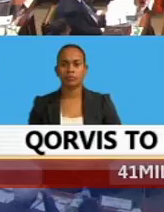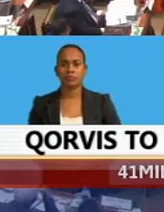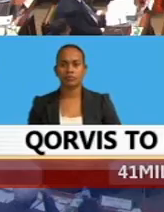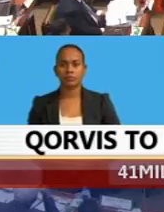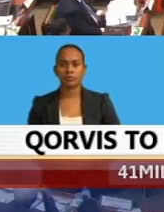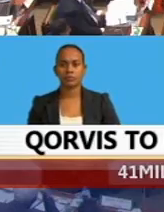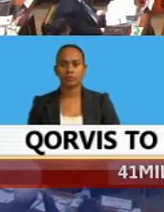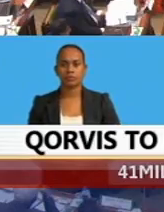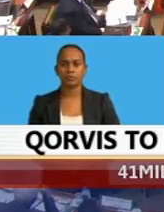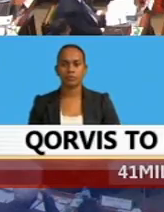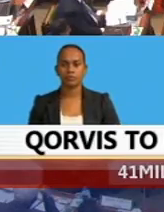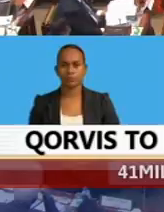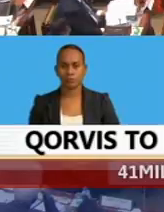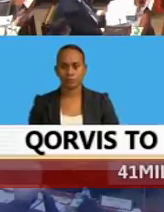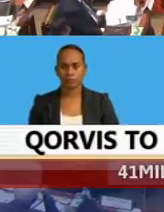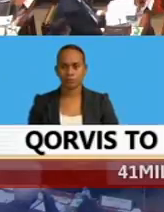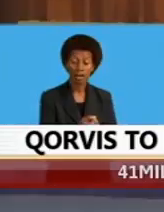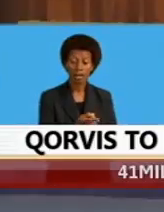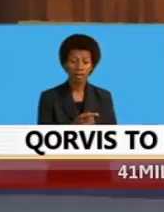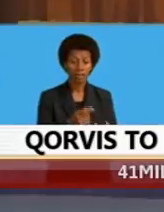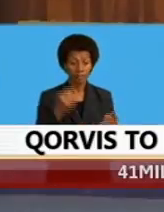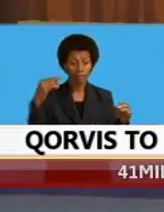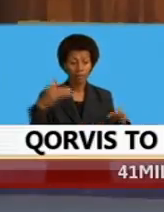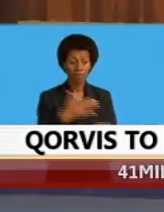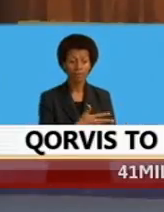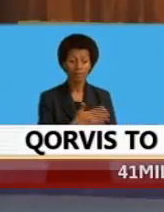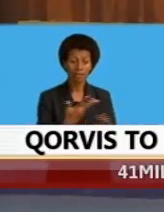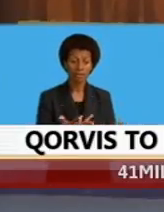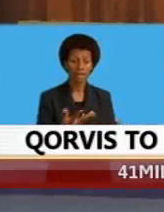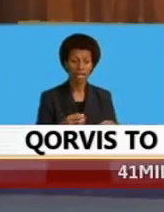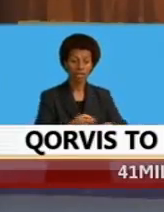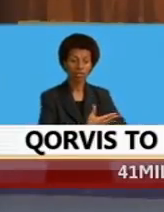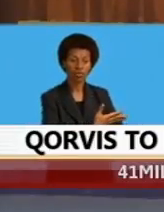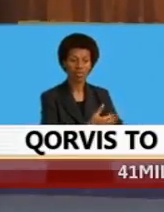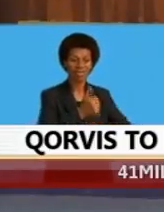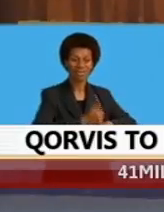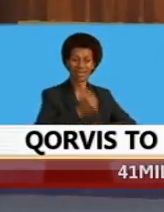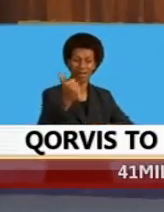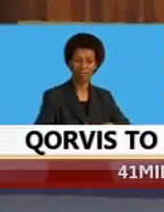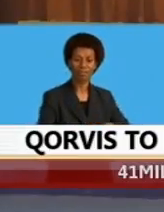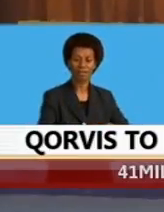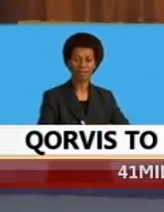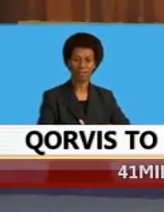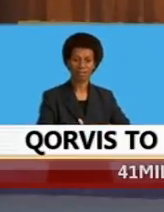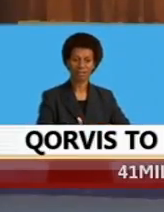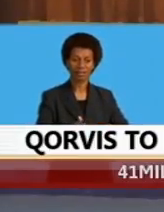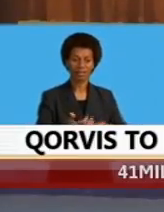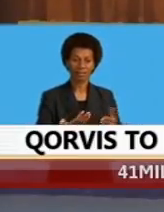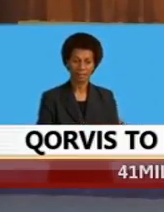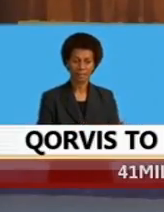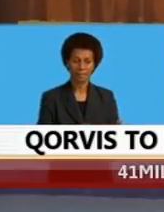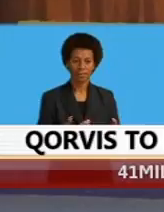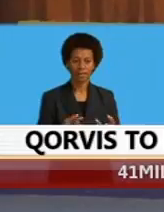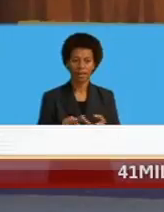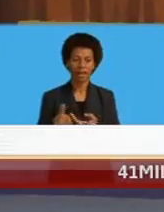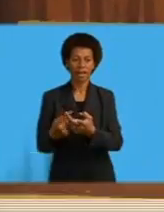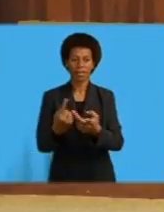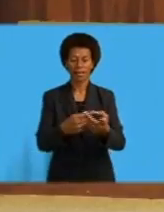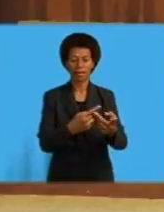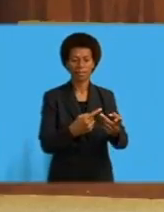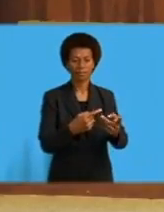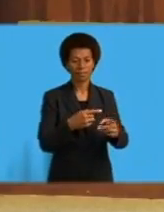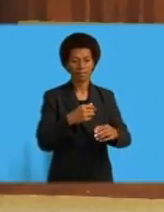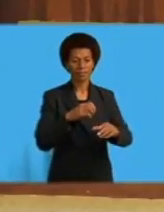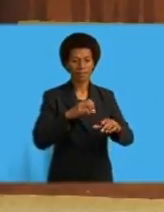proving Corvus is meddling in local affairs and influencing governance issues and concocting public relations stunts.